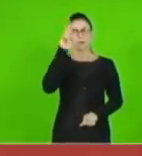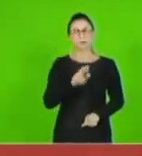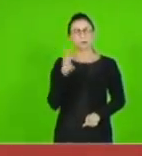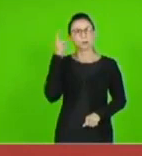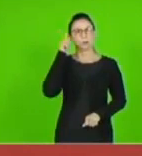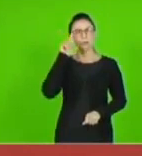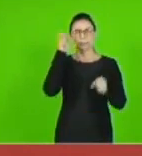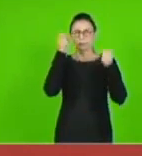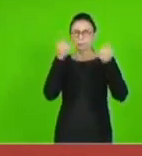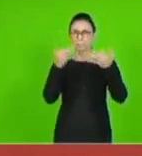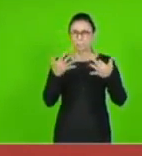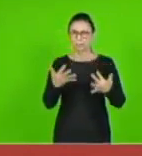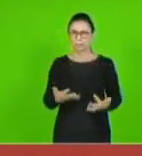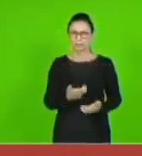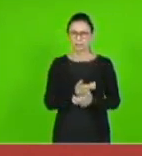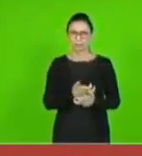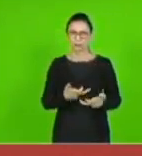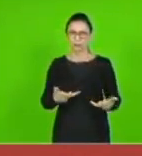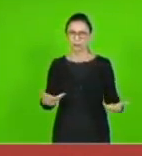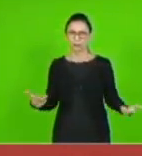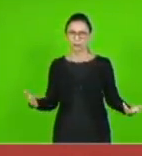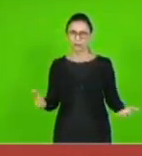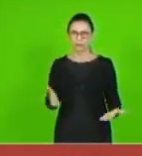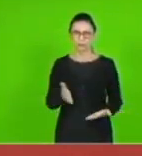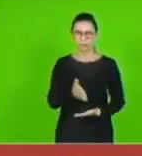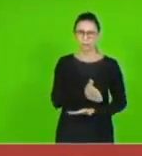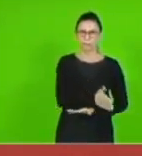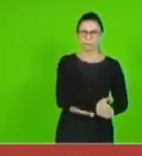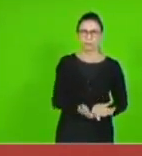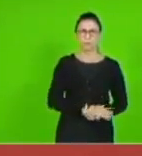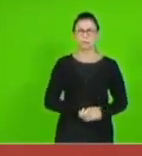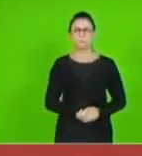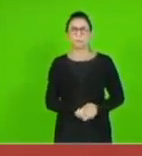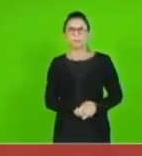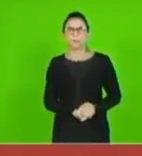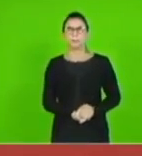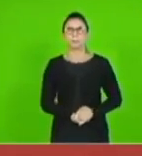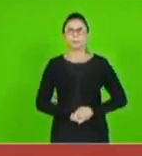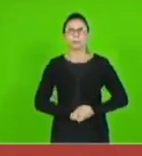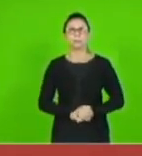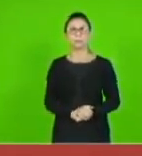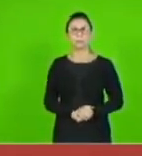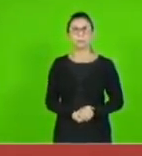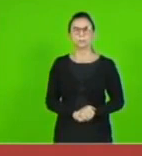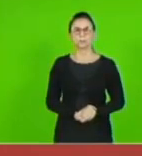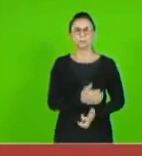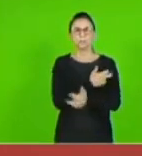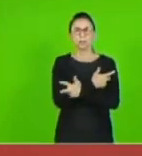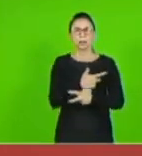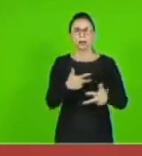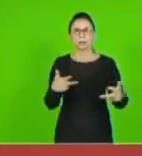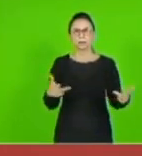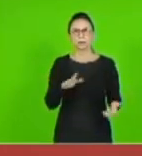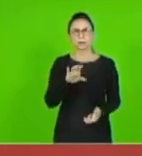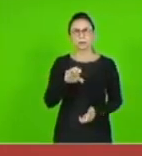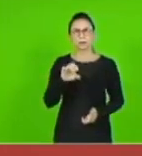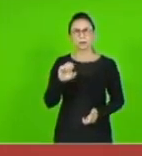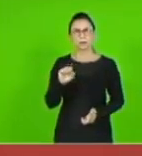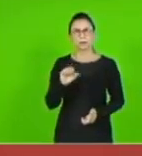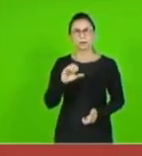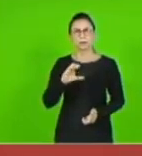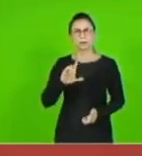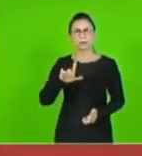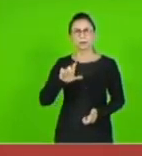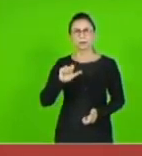The human reason doesn't allow us to understand what the Lord is doing. We have to think of it through the eyes of